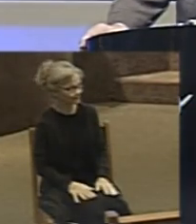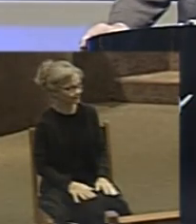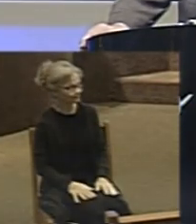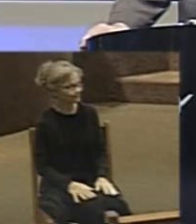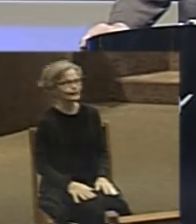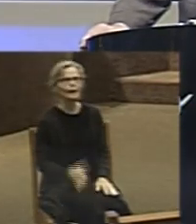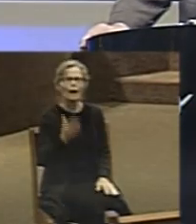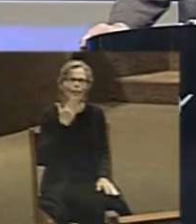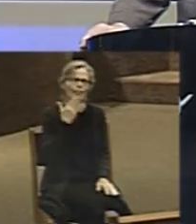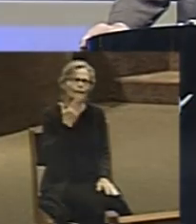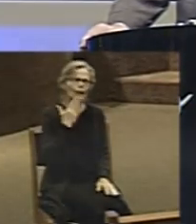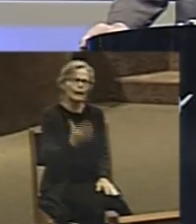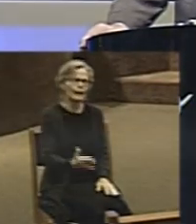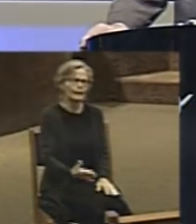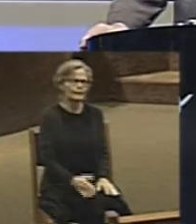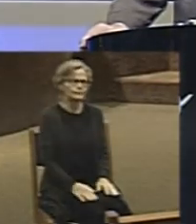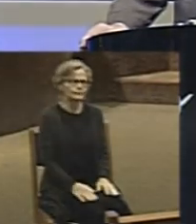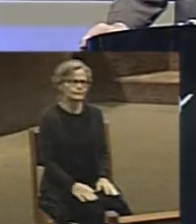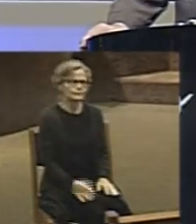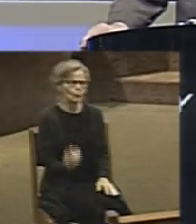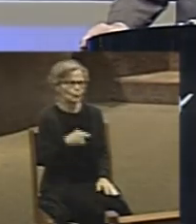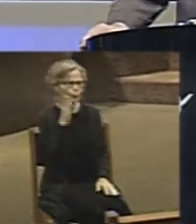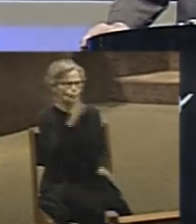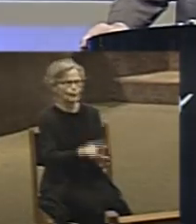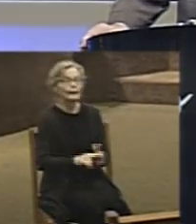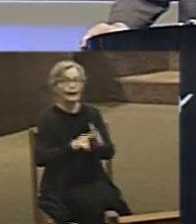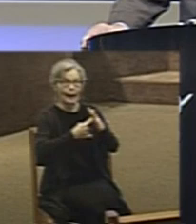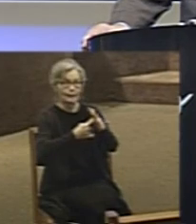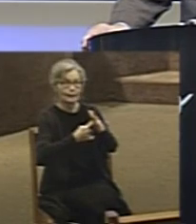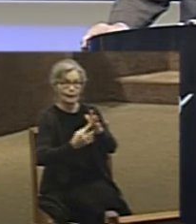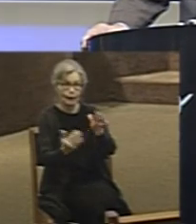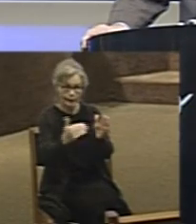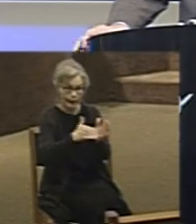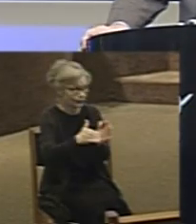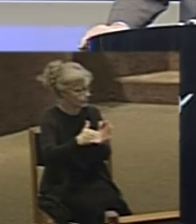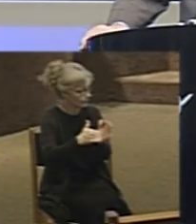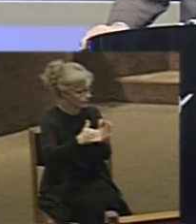And thankfully we will begin again.